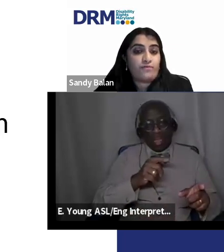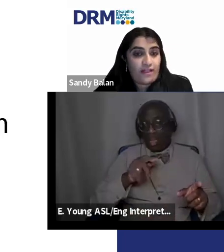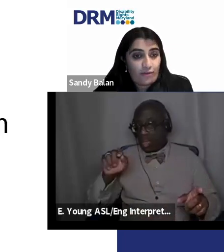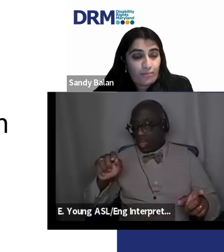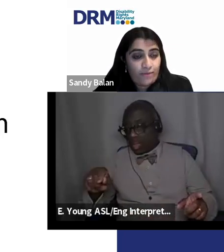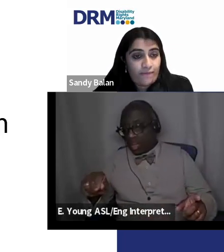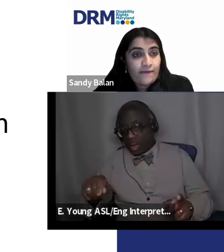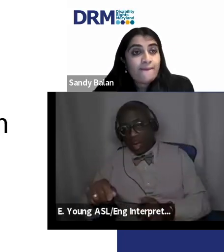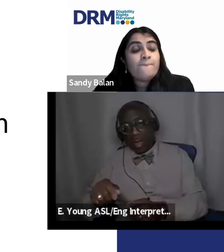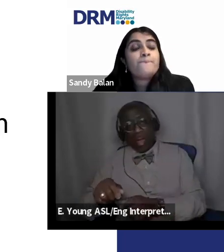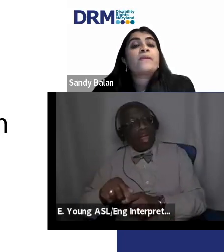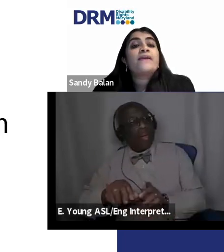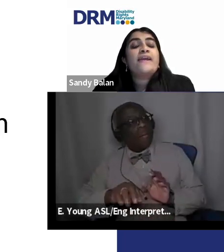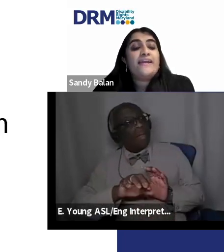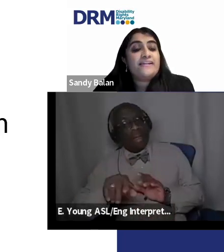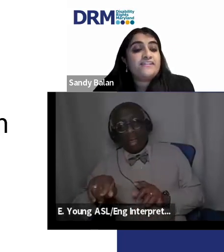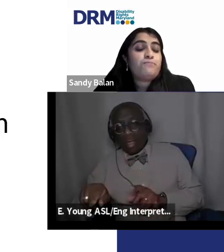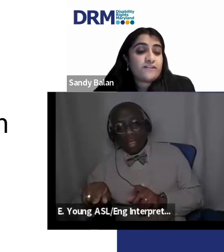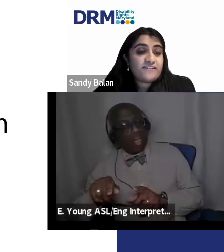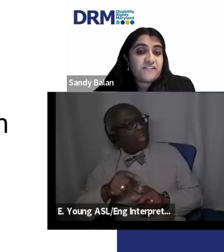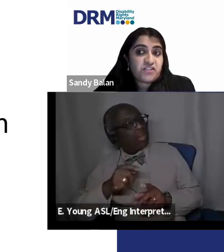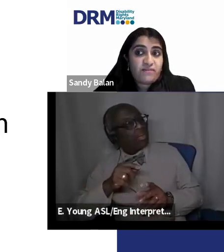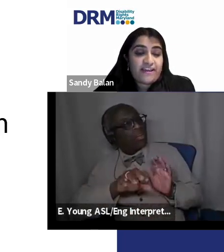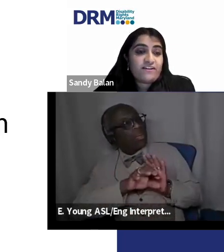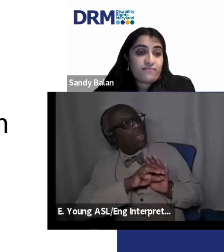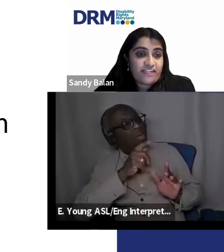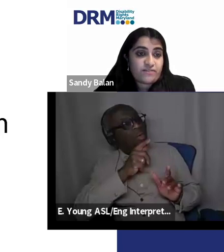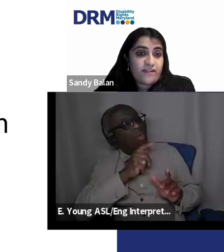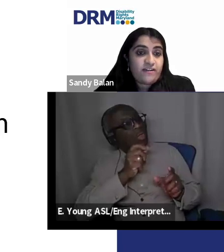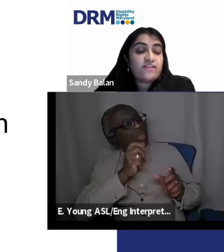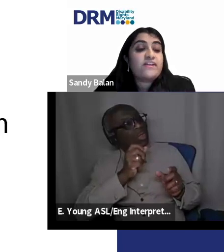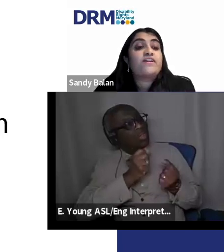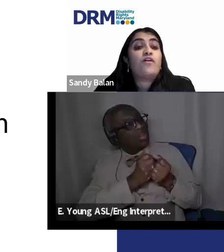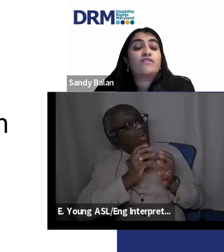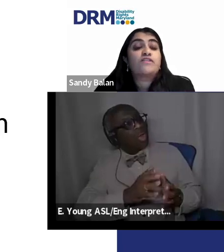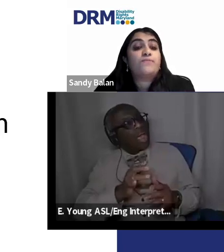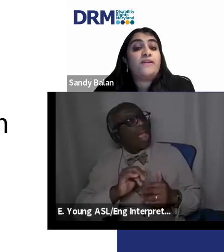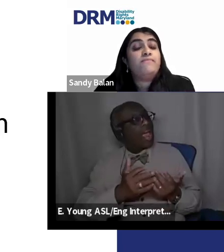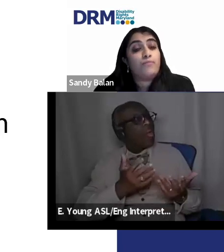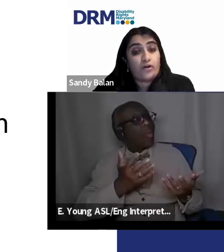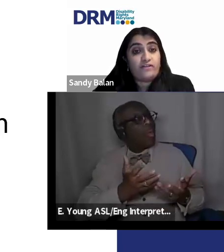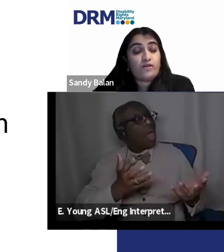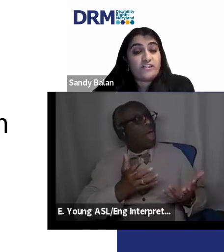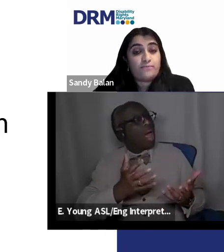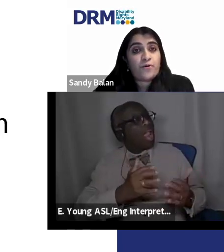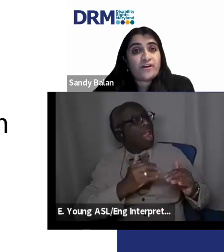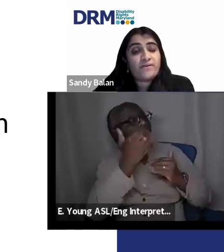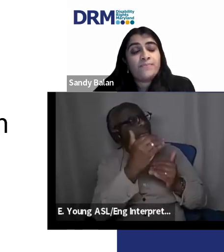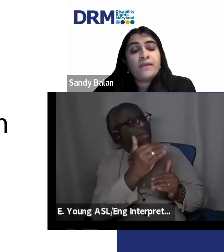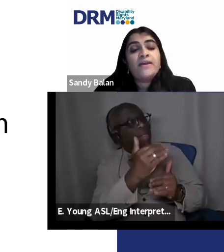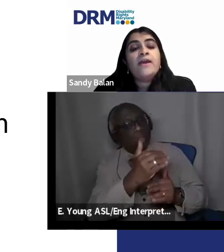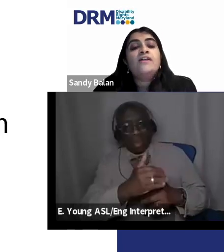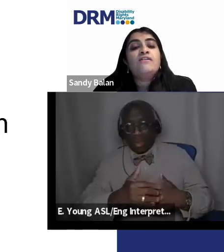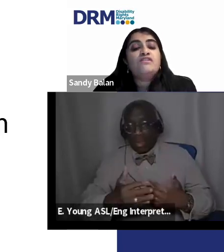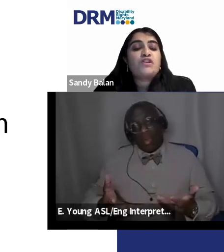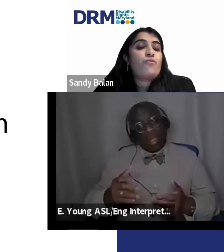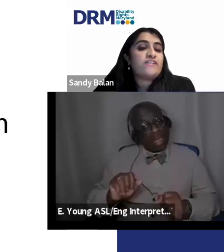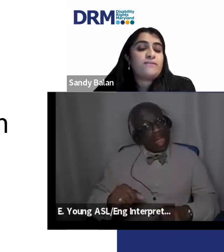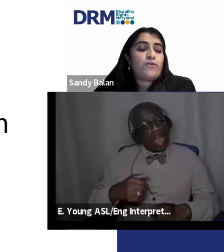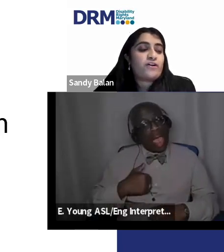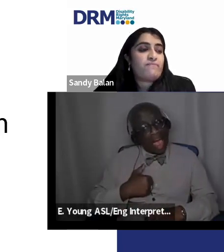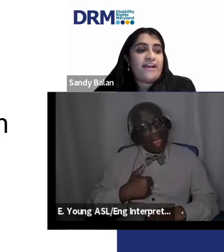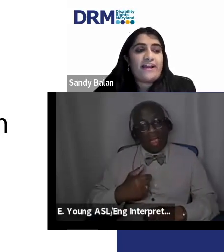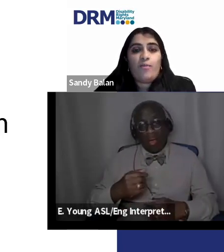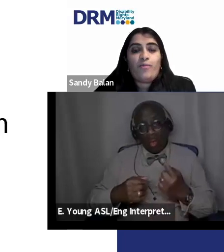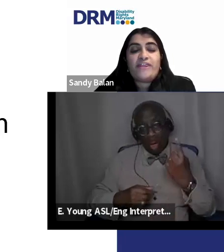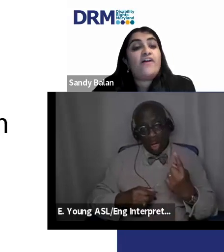the supporter will help. In a supported decision-making arrangement, there can also be more than one supporter. So